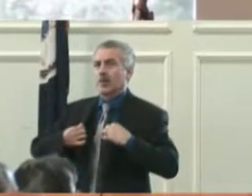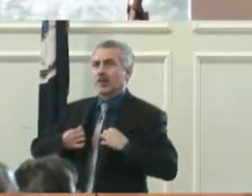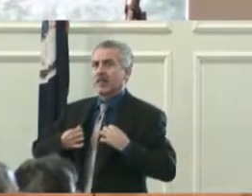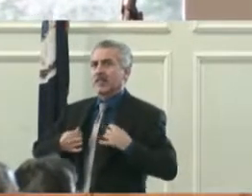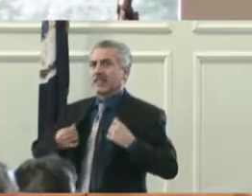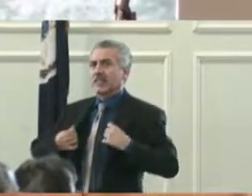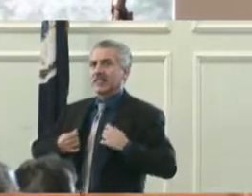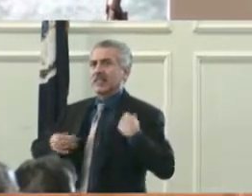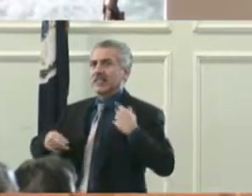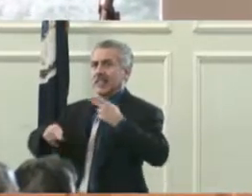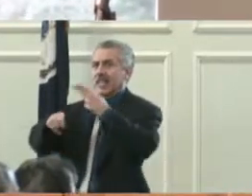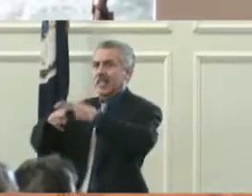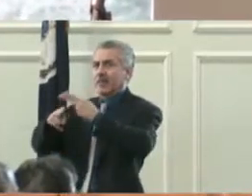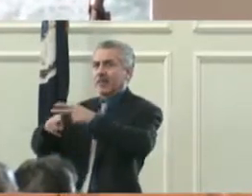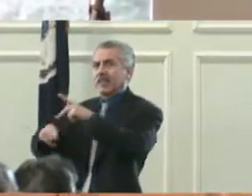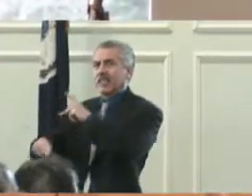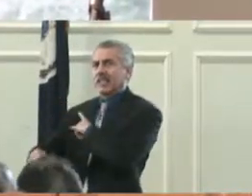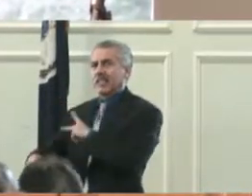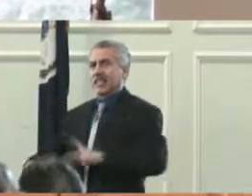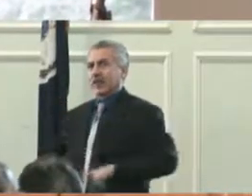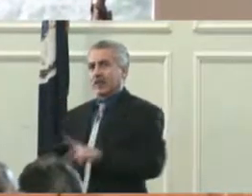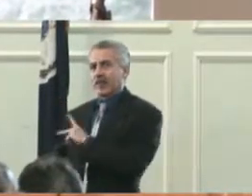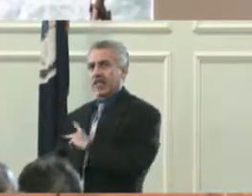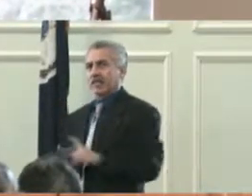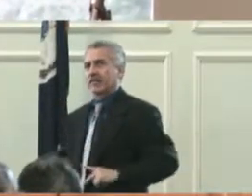thigh a name written, King of Kings and